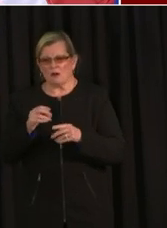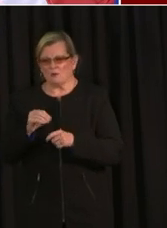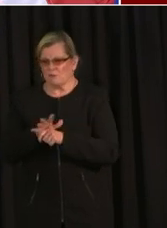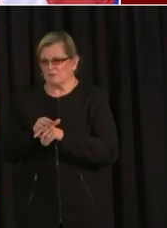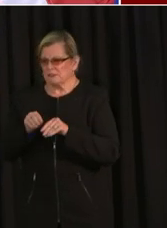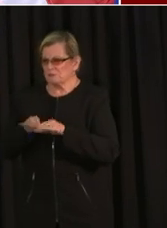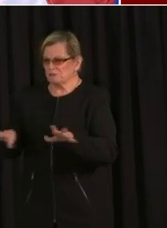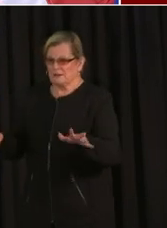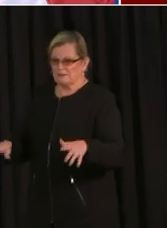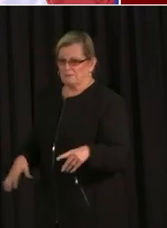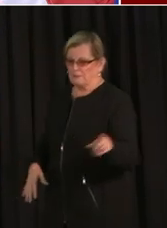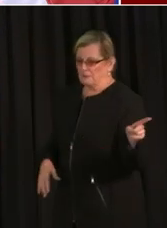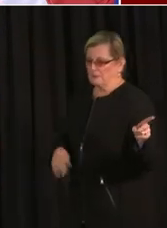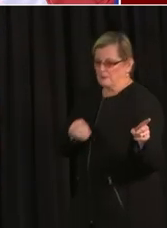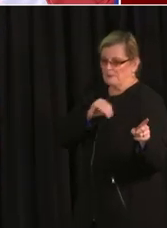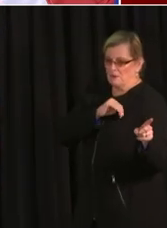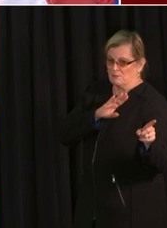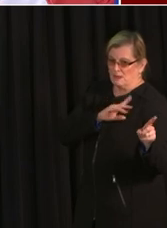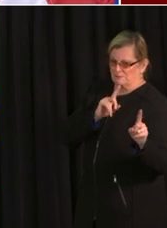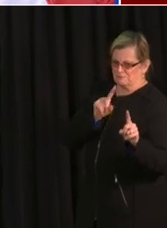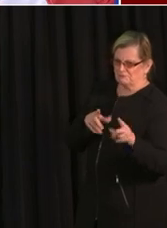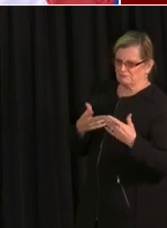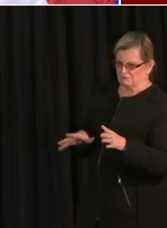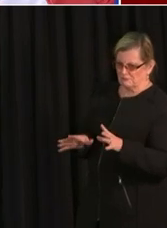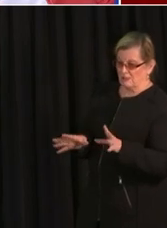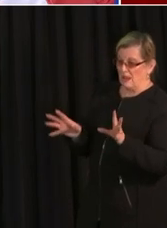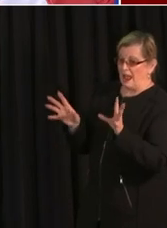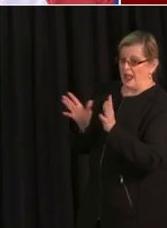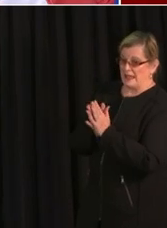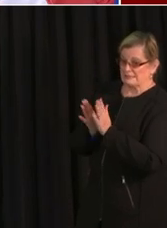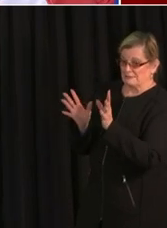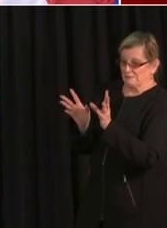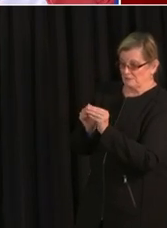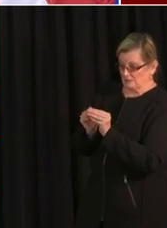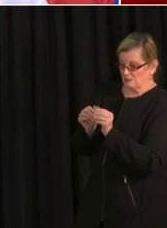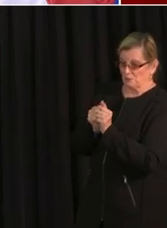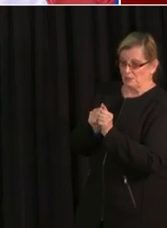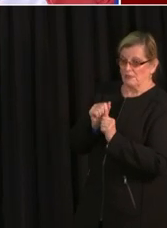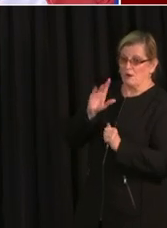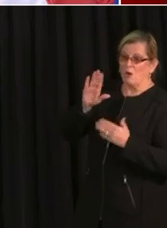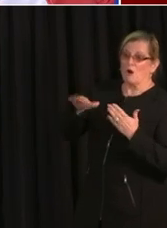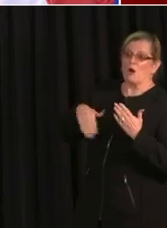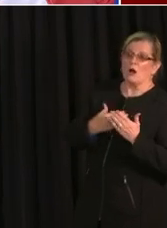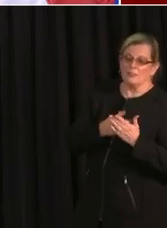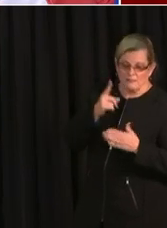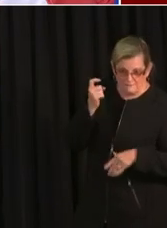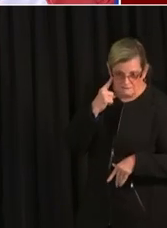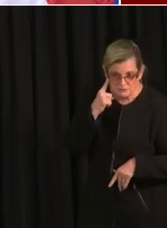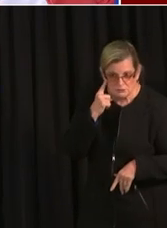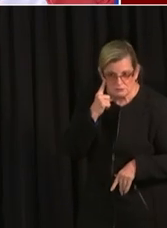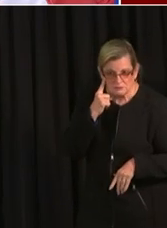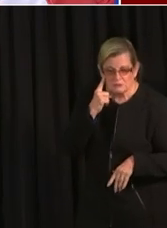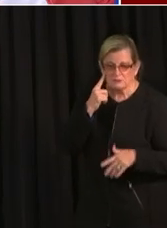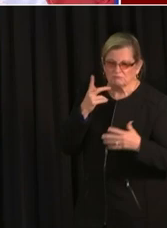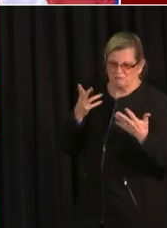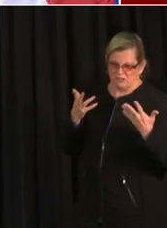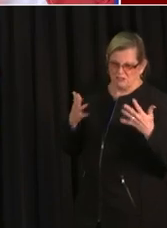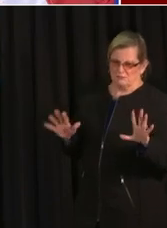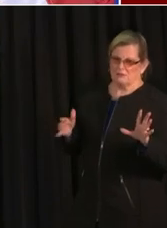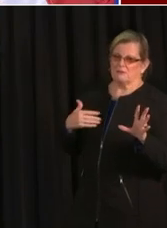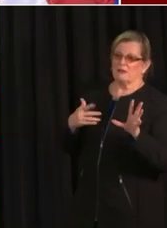I asked to meet with the governors. We had a phone call yesterday. We